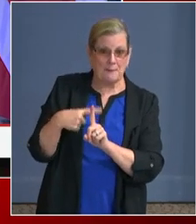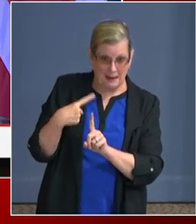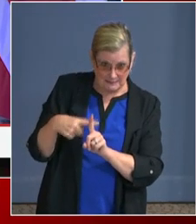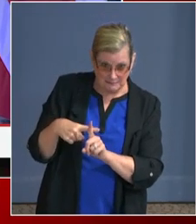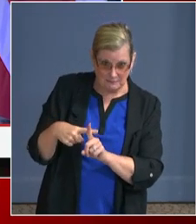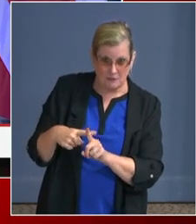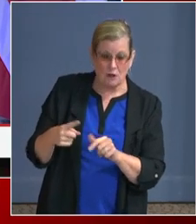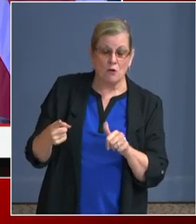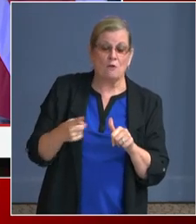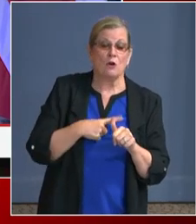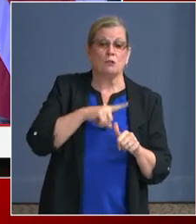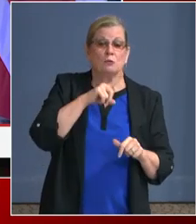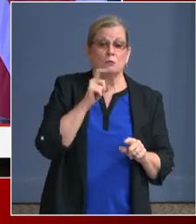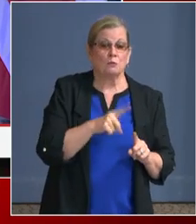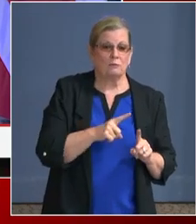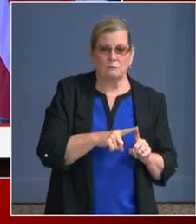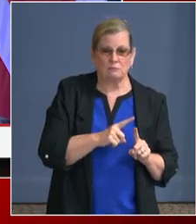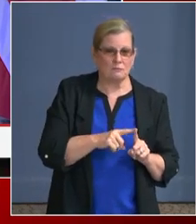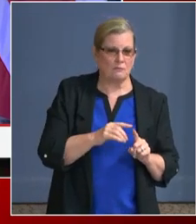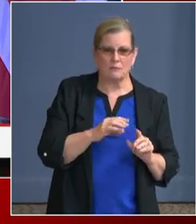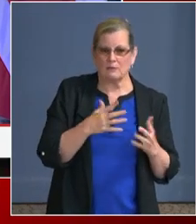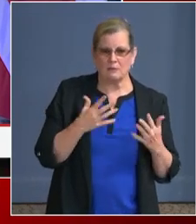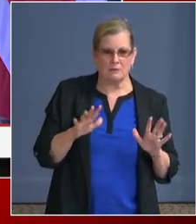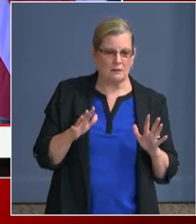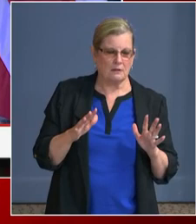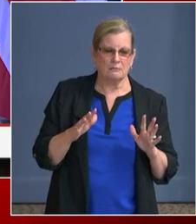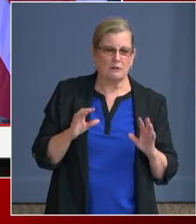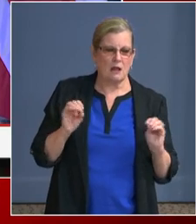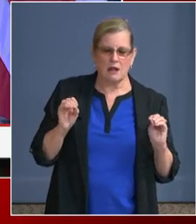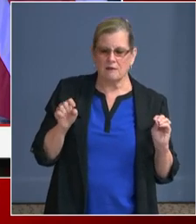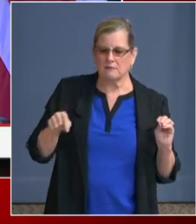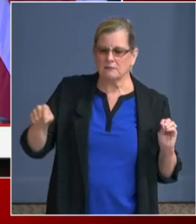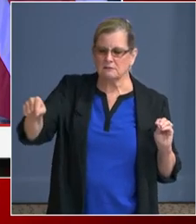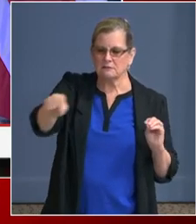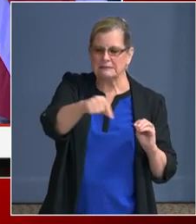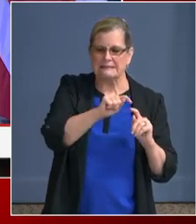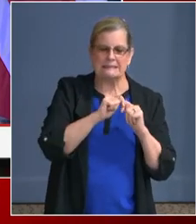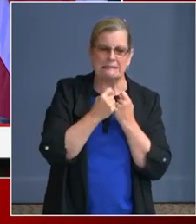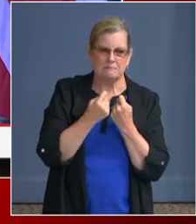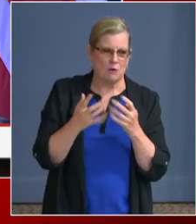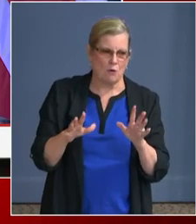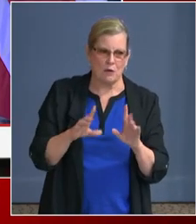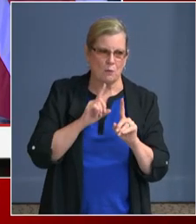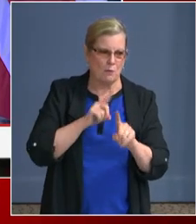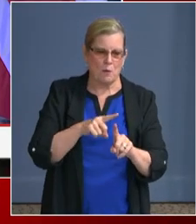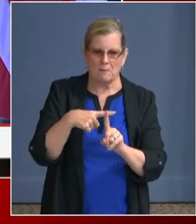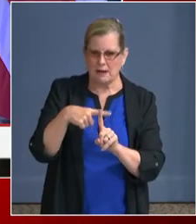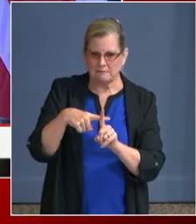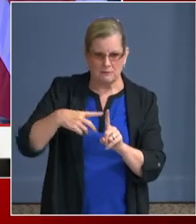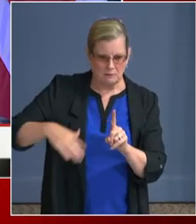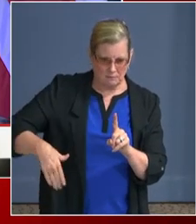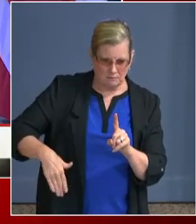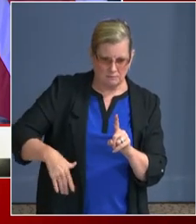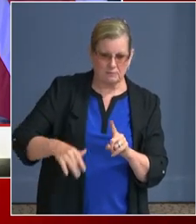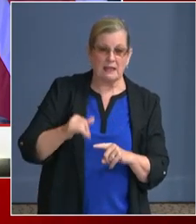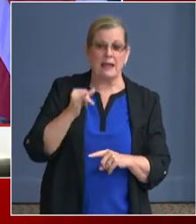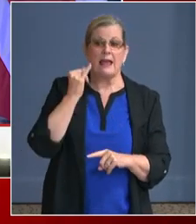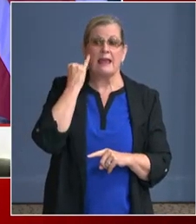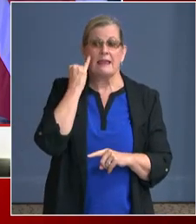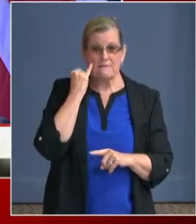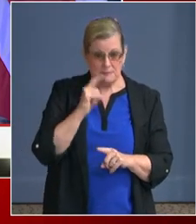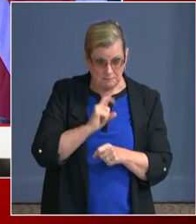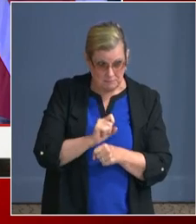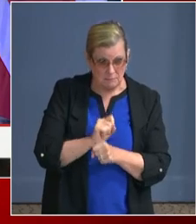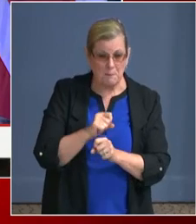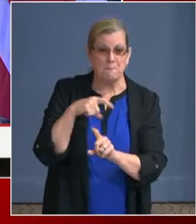first, none of the teams have reported positive cases but it is a requirement that they